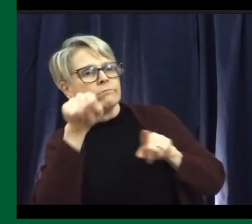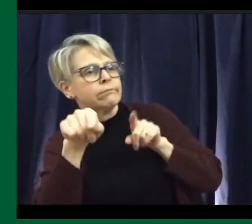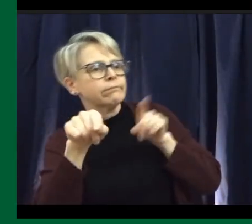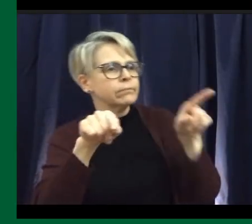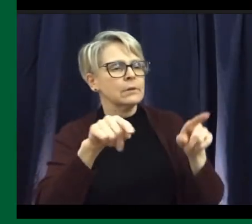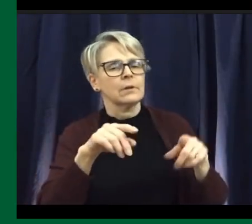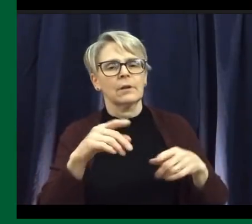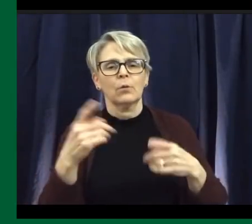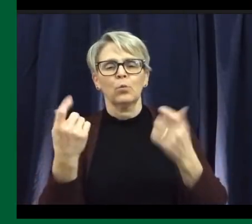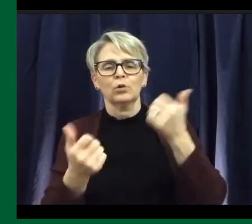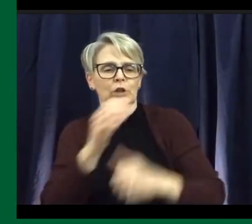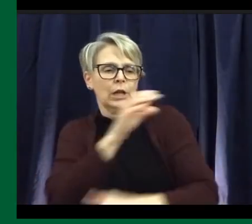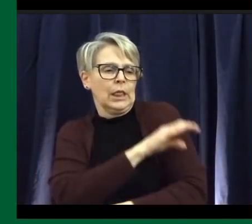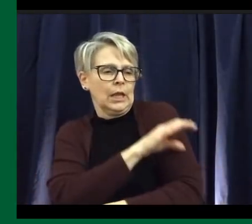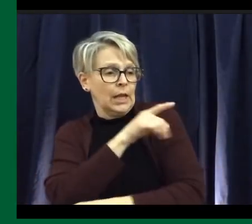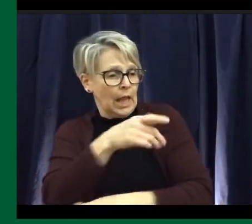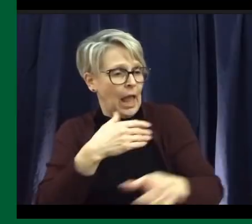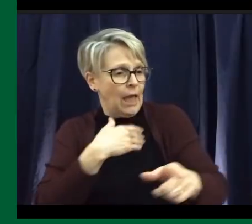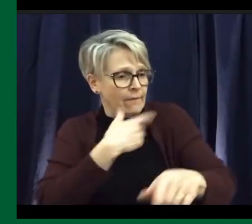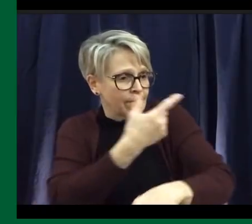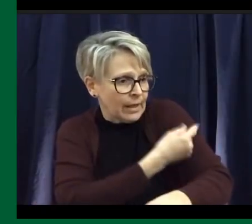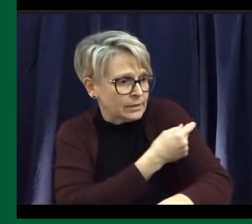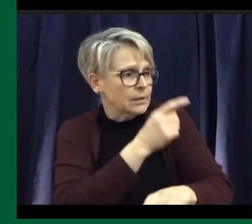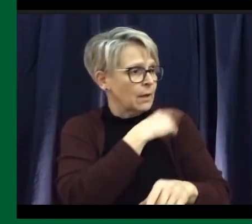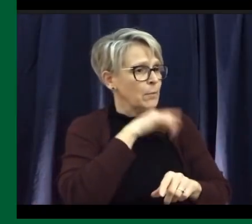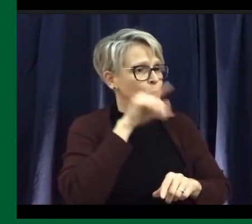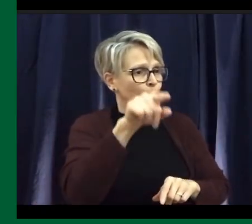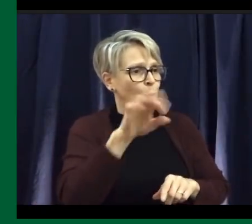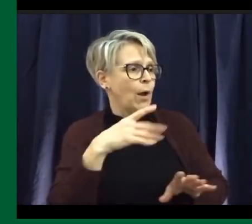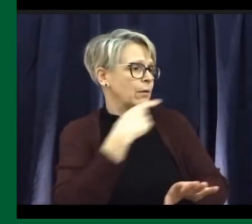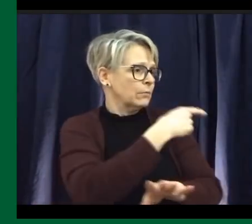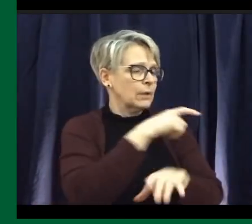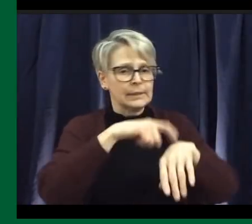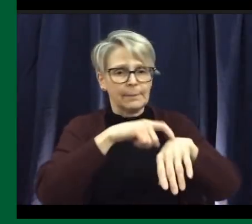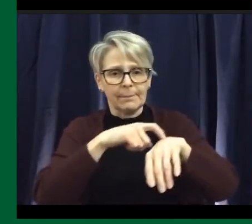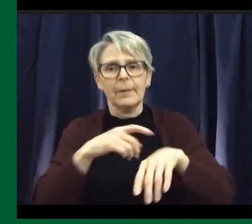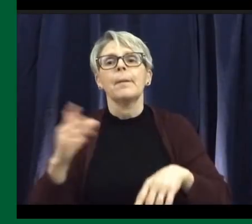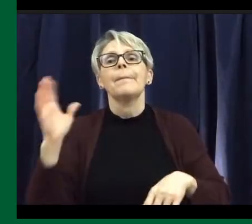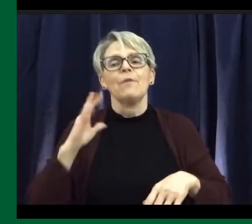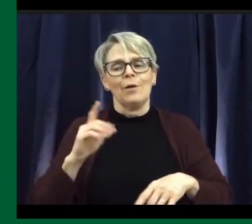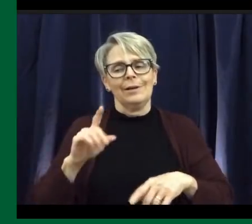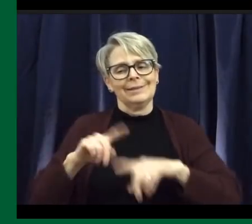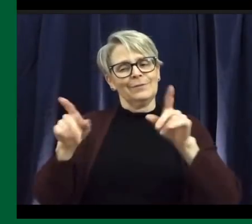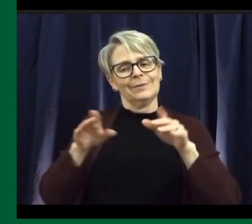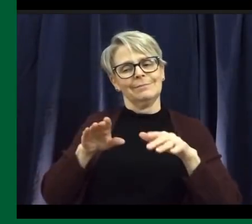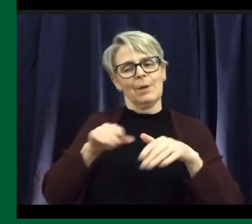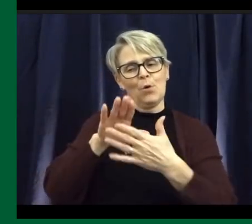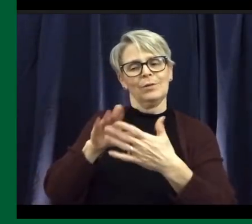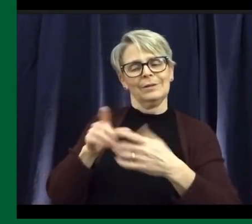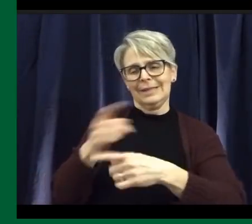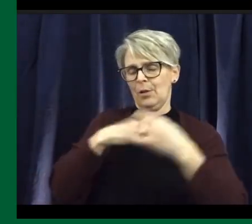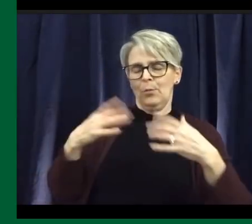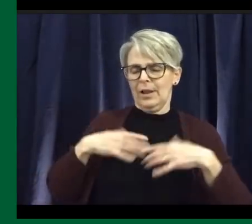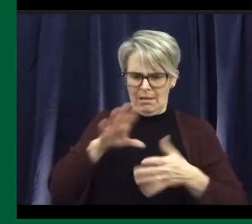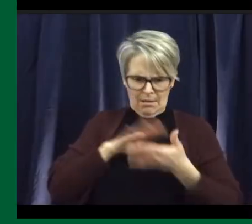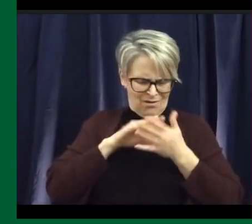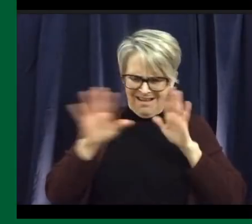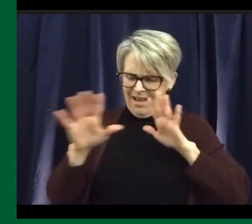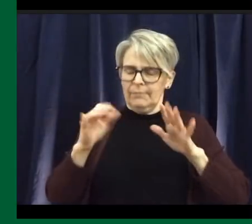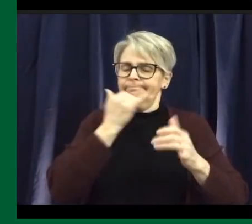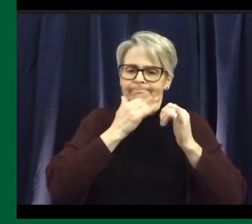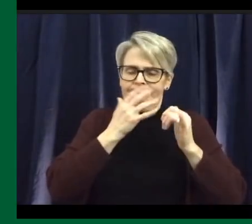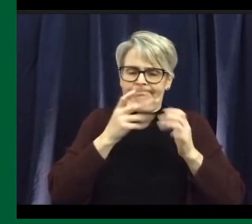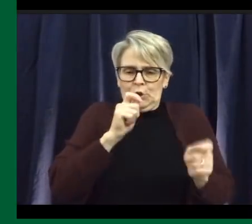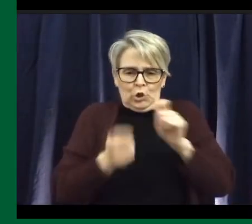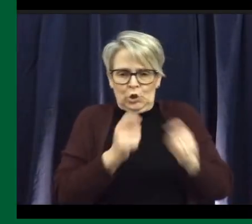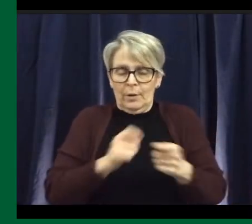have available vaccines. So certainly there were differences. I would point out, up until recently, the entire community of Swift